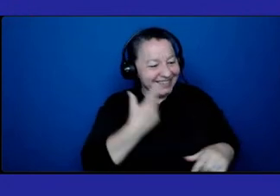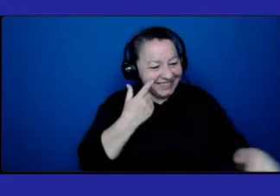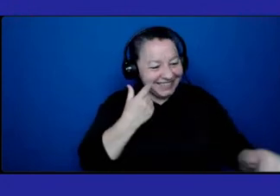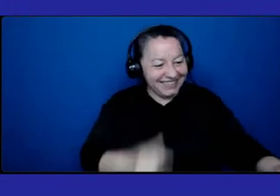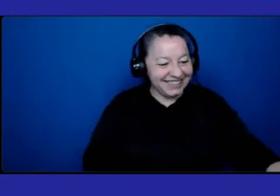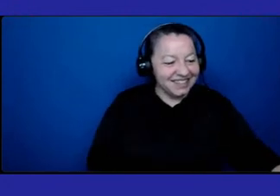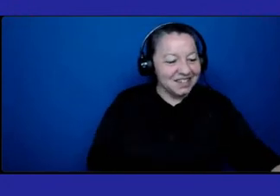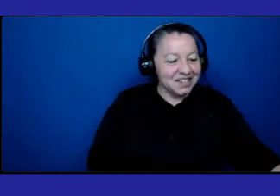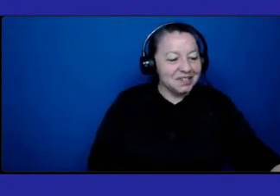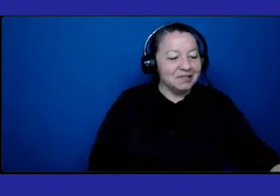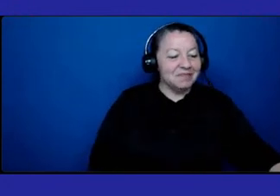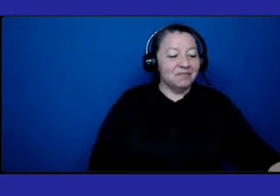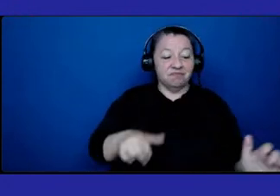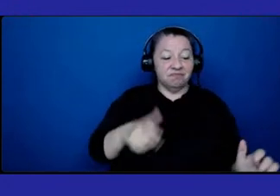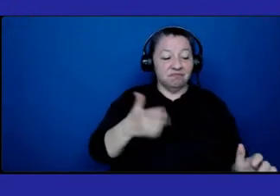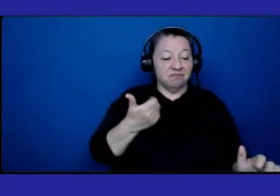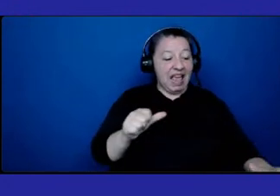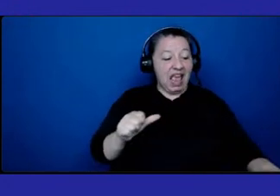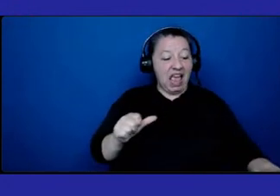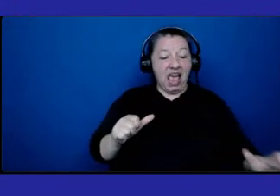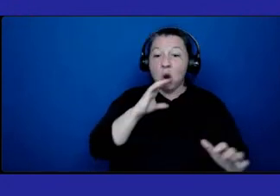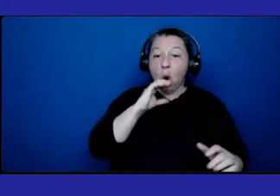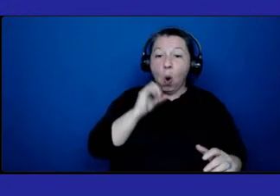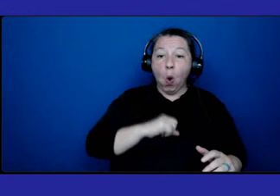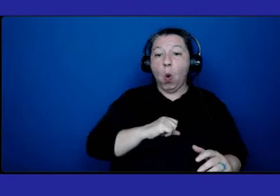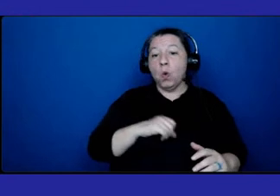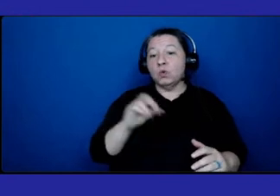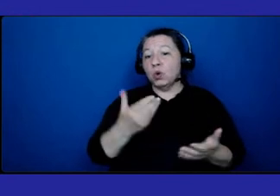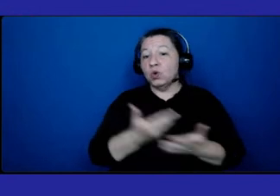Five more years. Okay. Is there any old or new business coming before the committee?